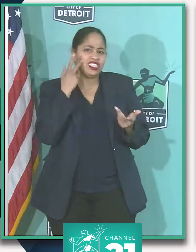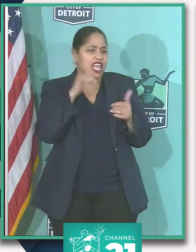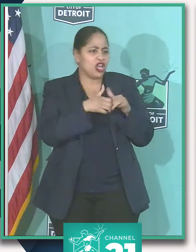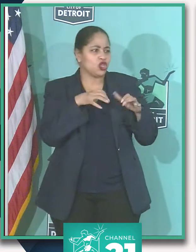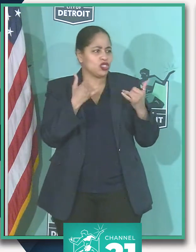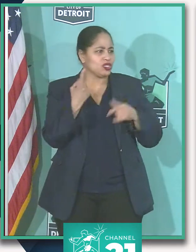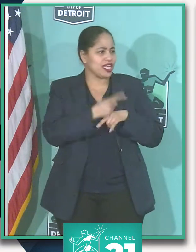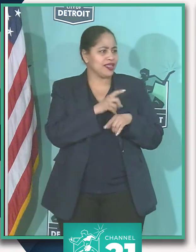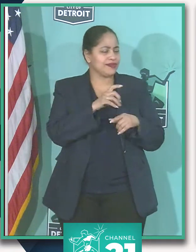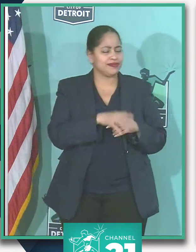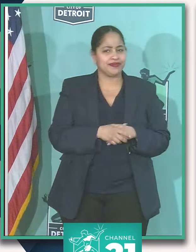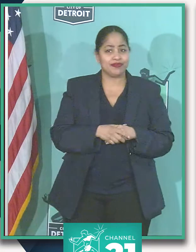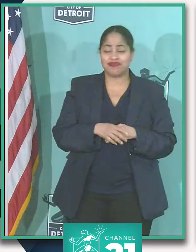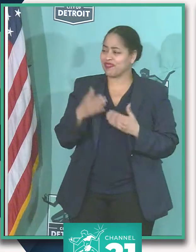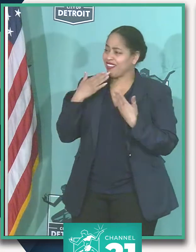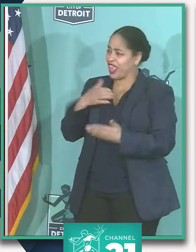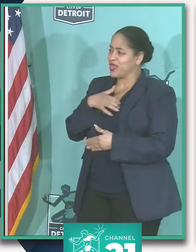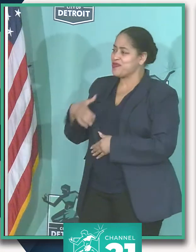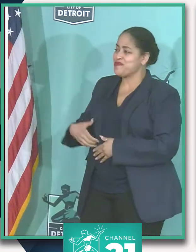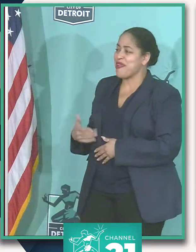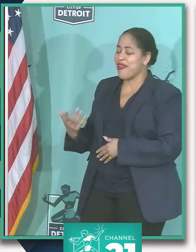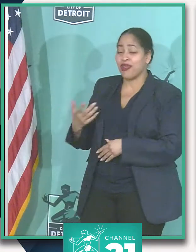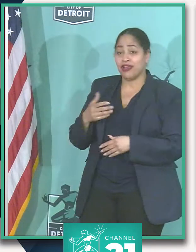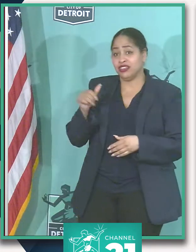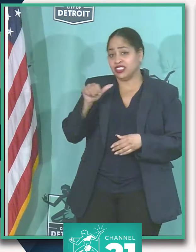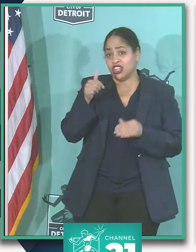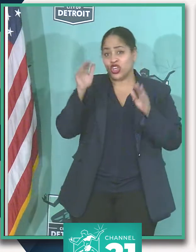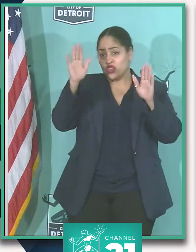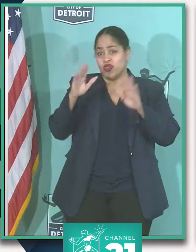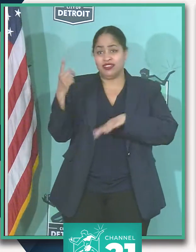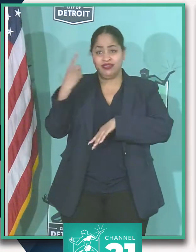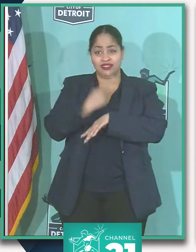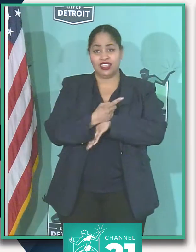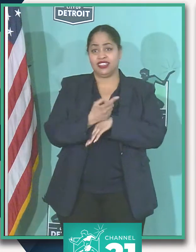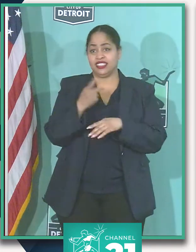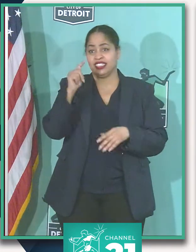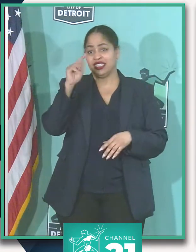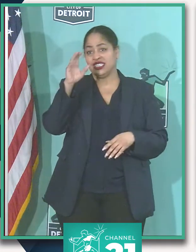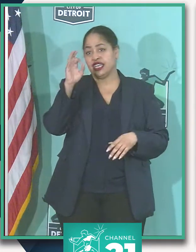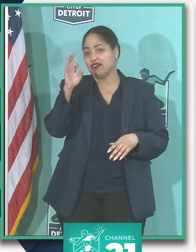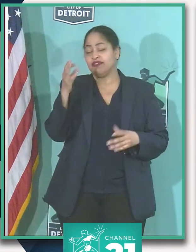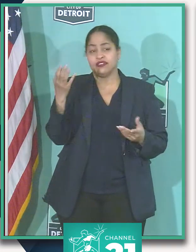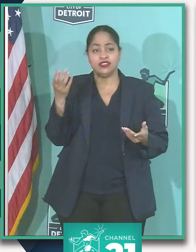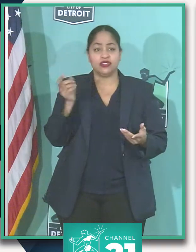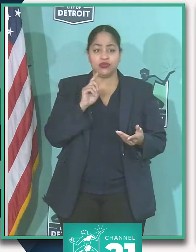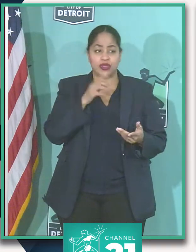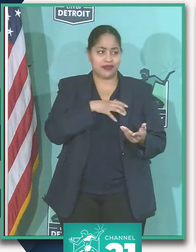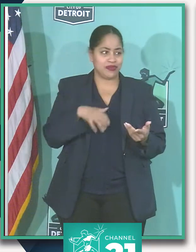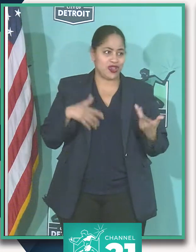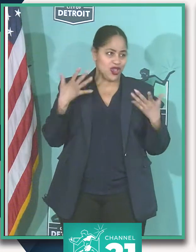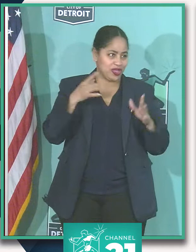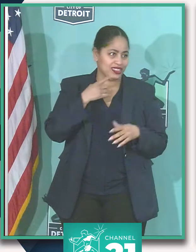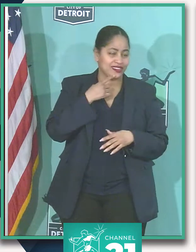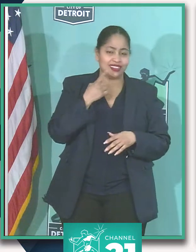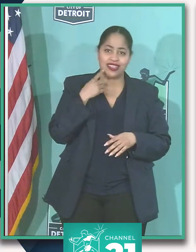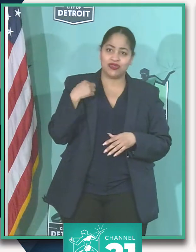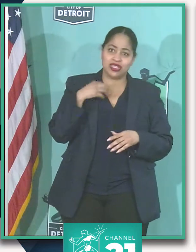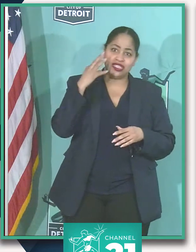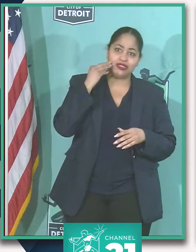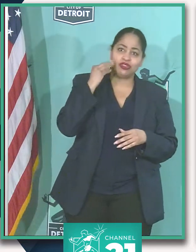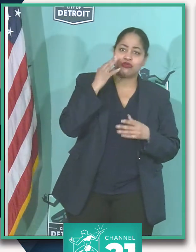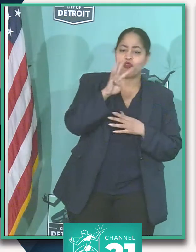today. Thank you, Mayor. It is another great day at TCF, where, as the Mayor said, we're experiencing